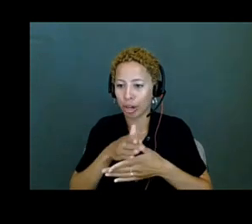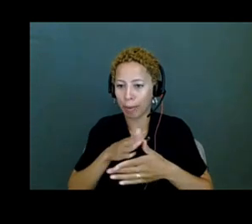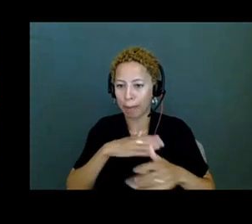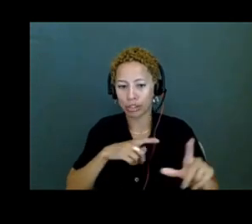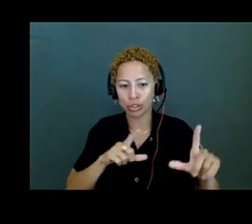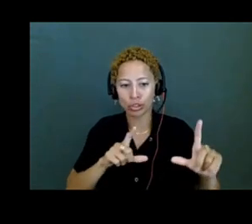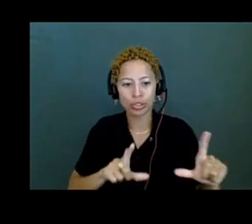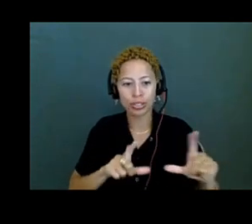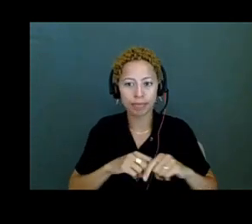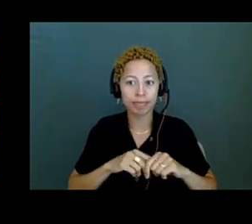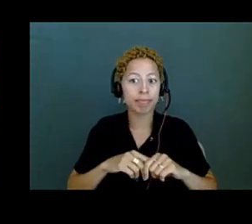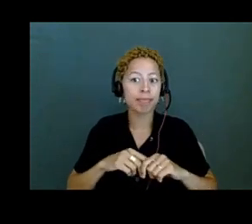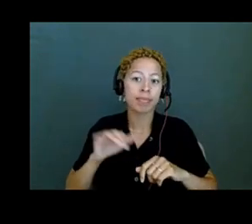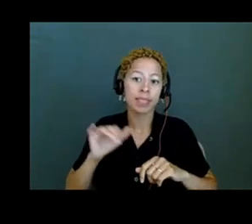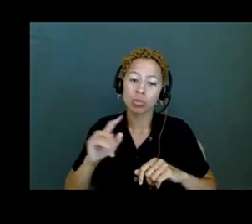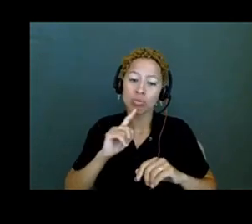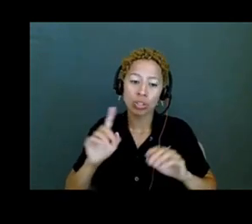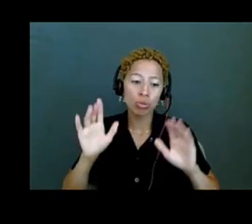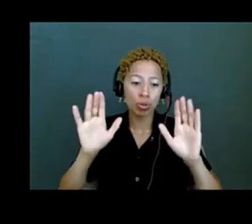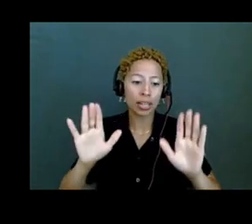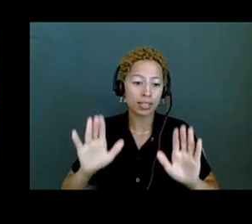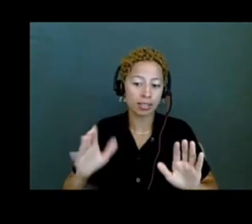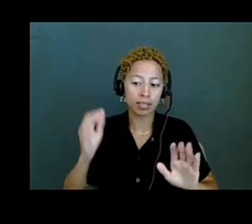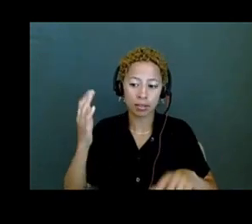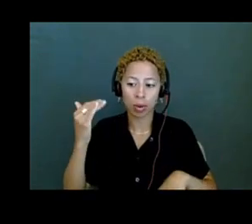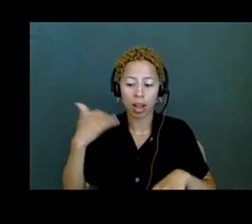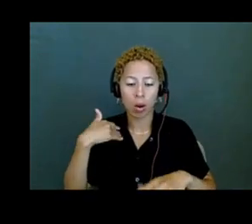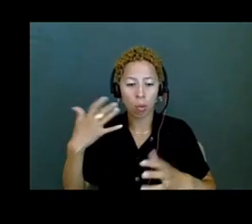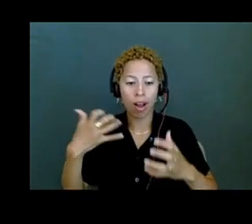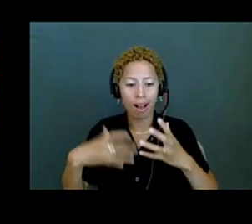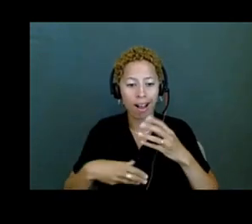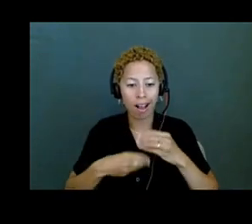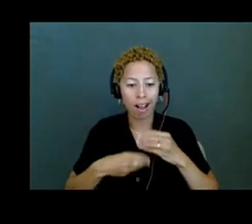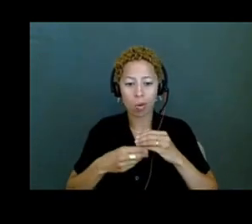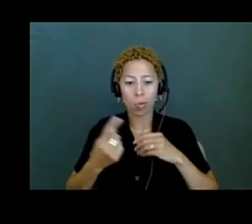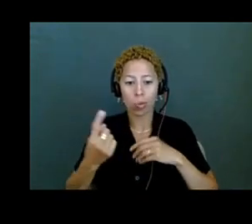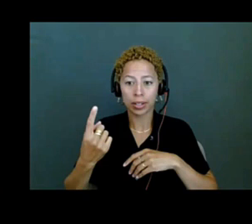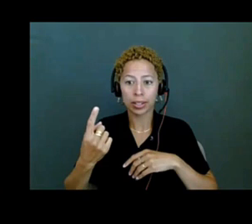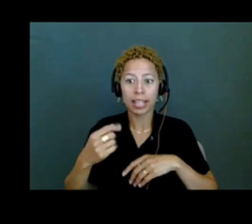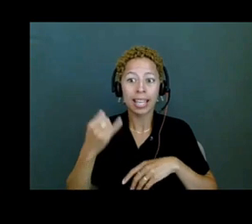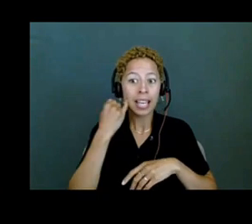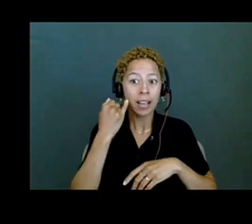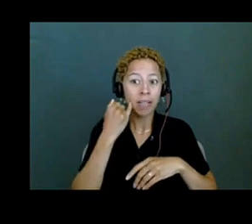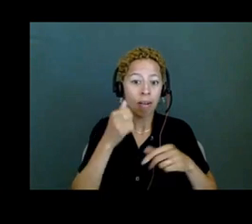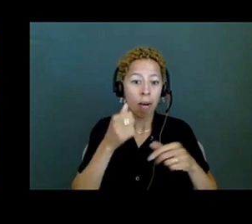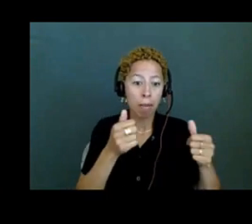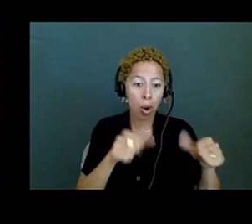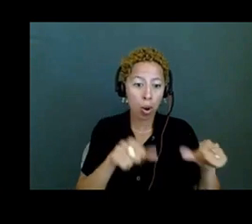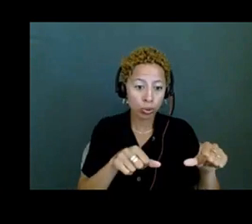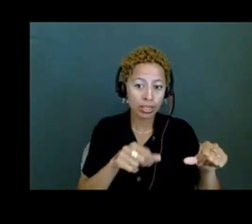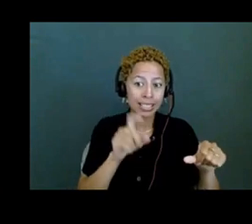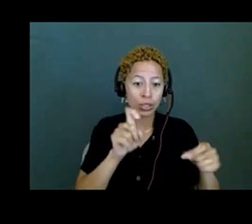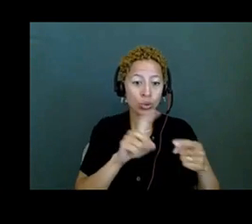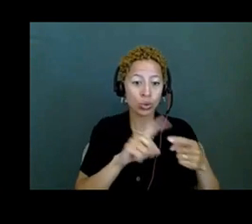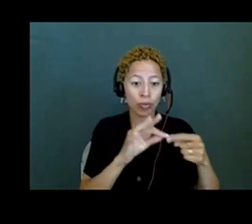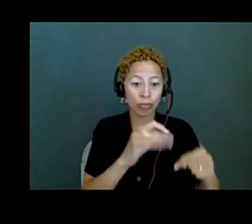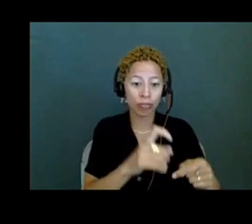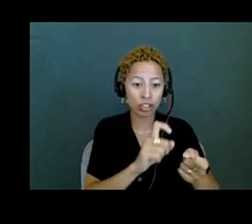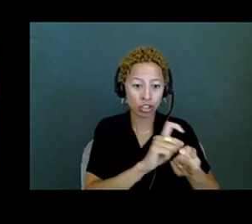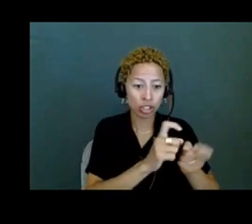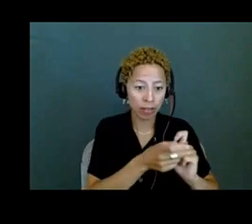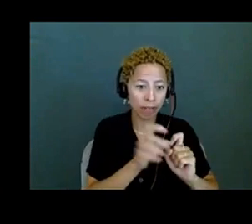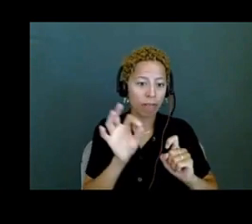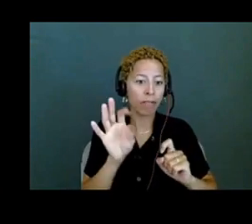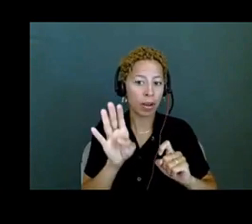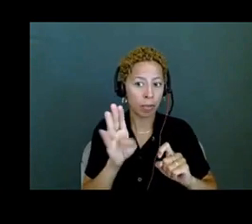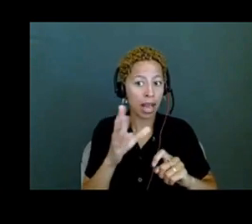and this is great, Janet, because one thing I just also want to add is that if you posted it and need to make changes, Facebook allows you,